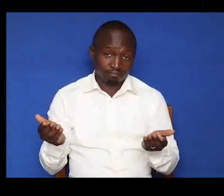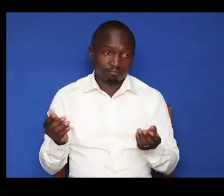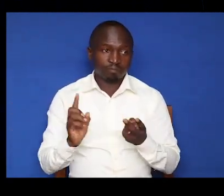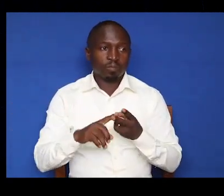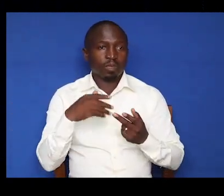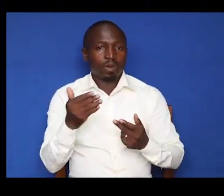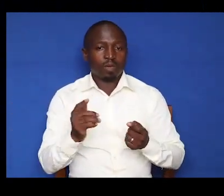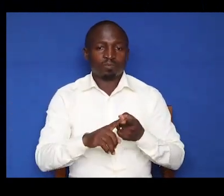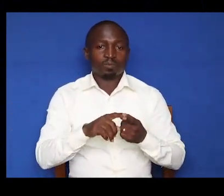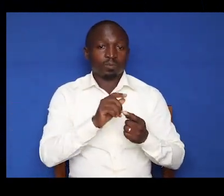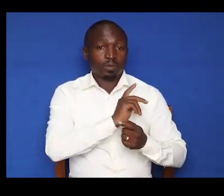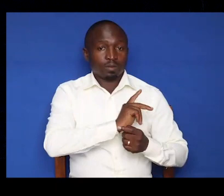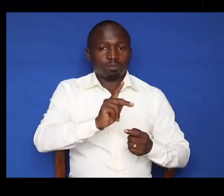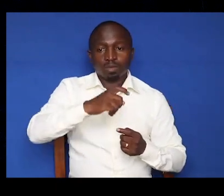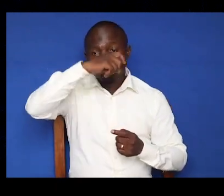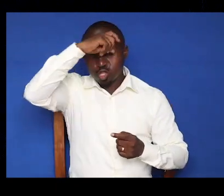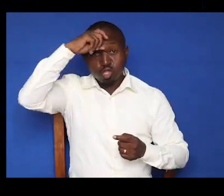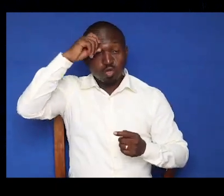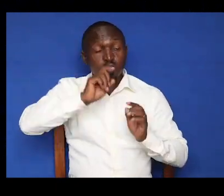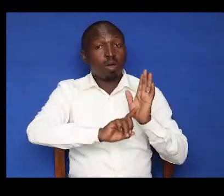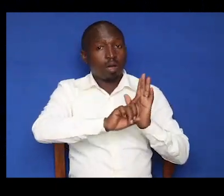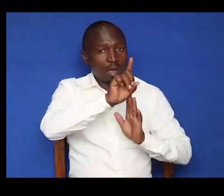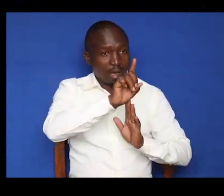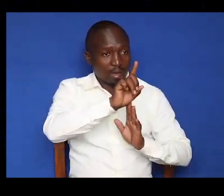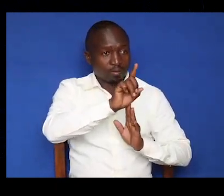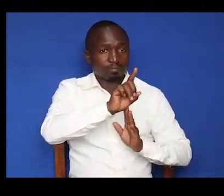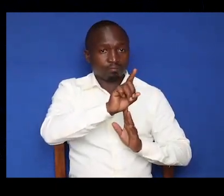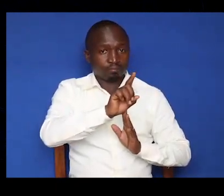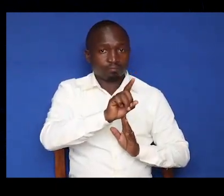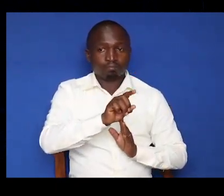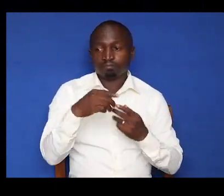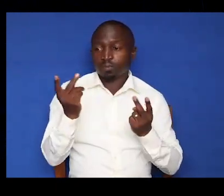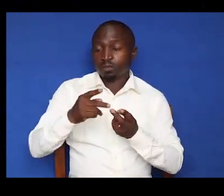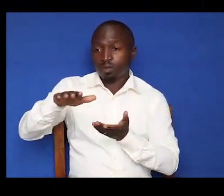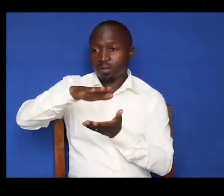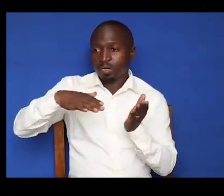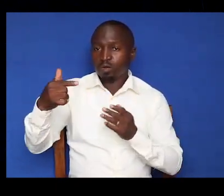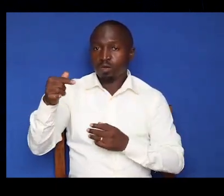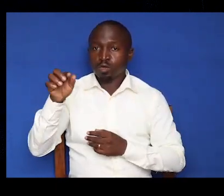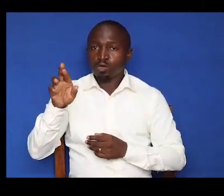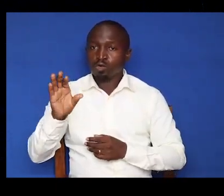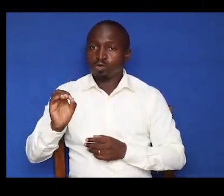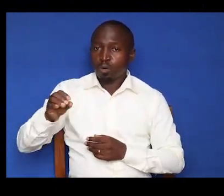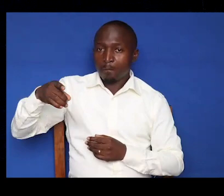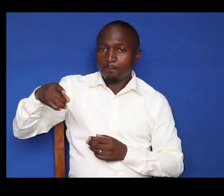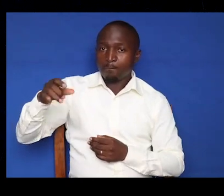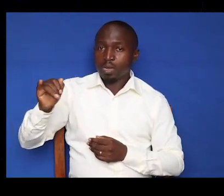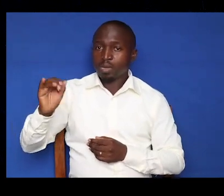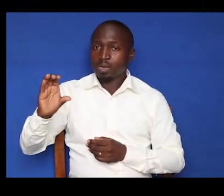Now, where temperature high, as experienced in the tropical regions,